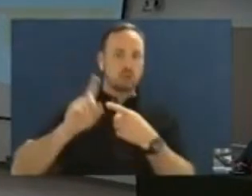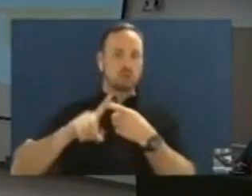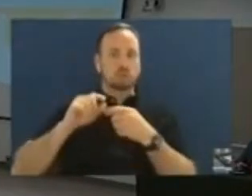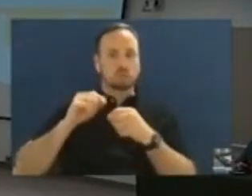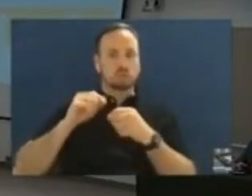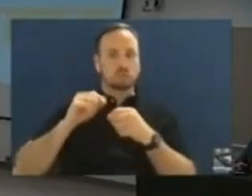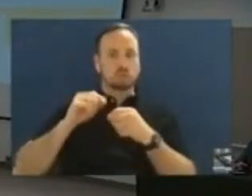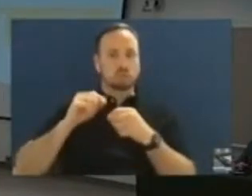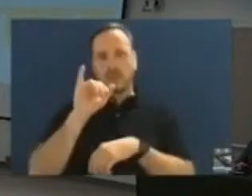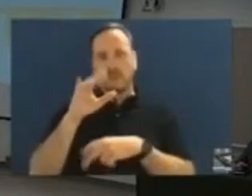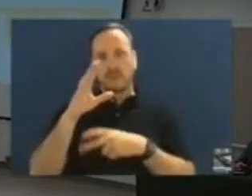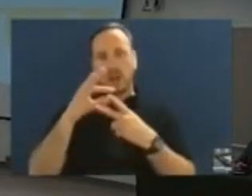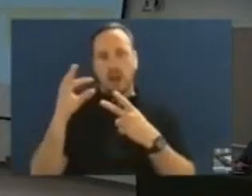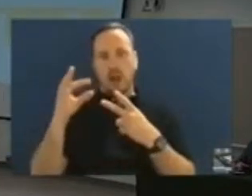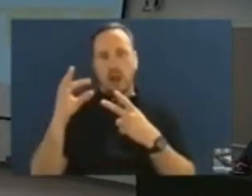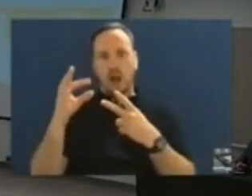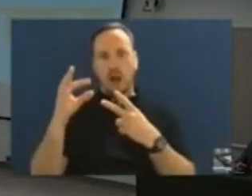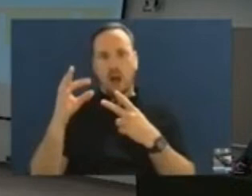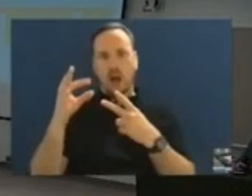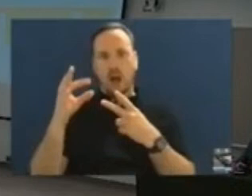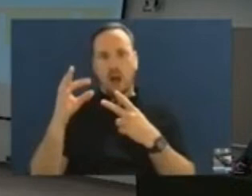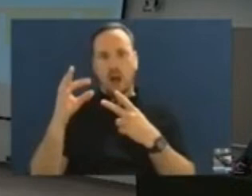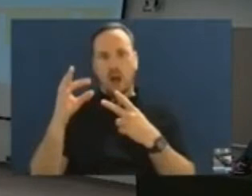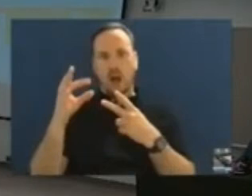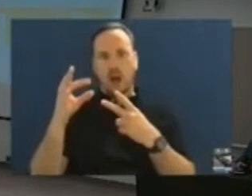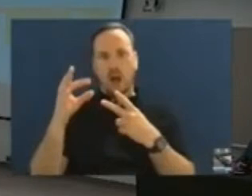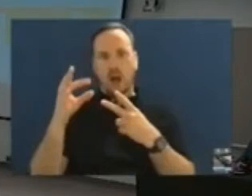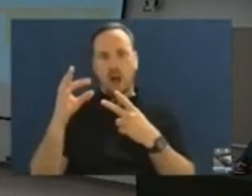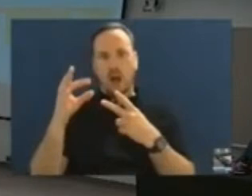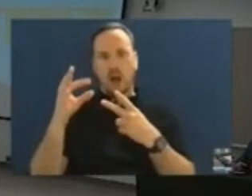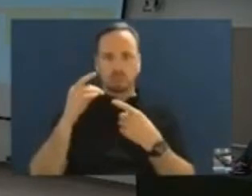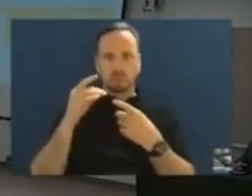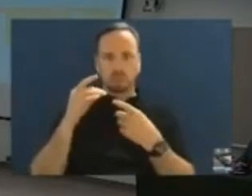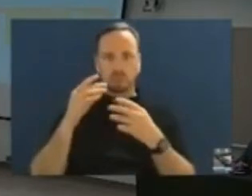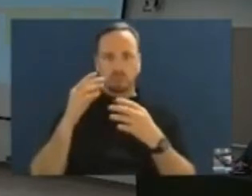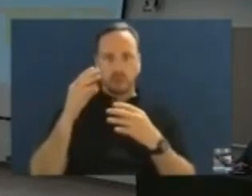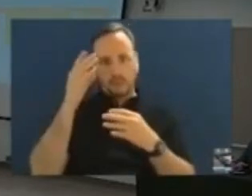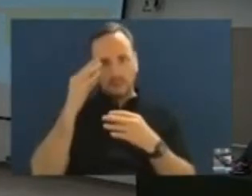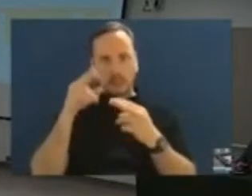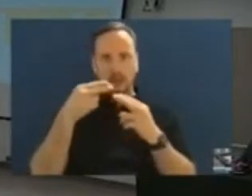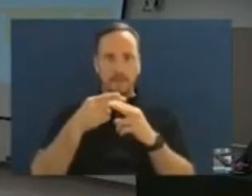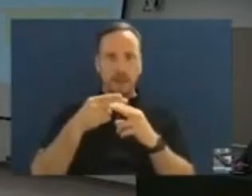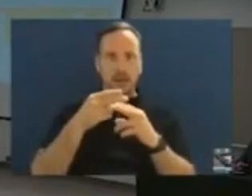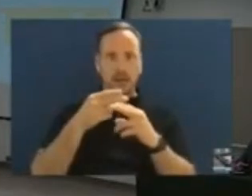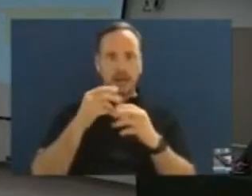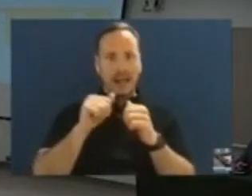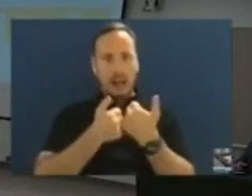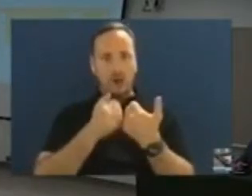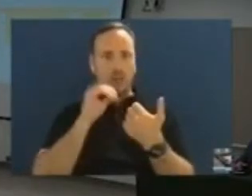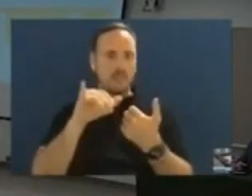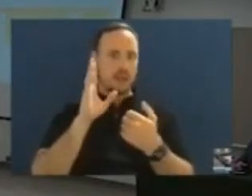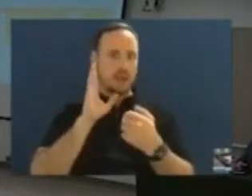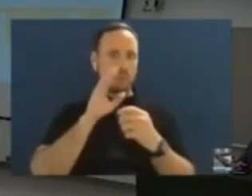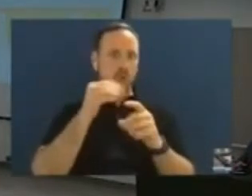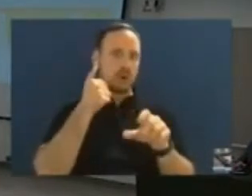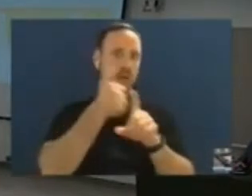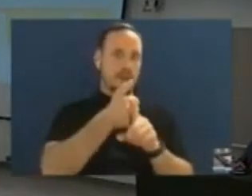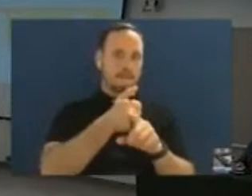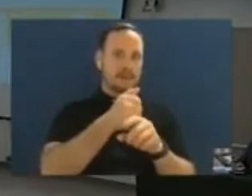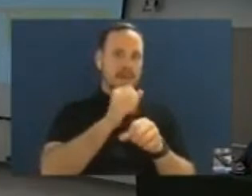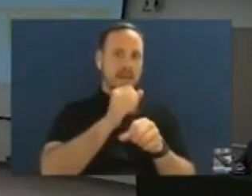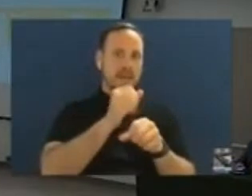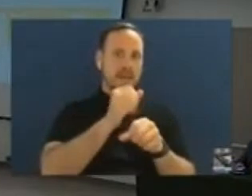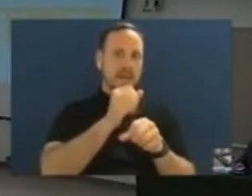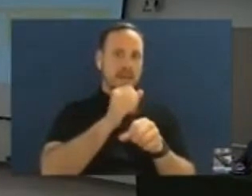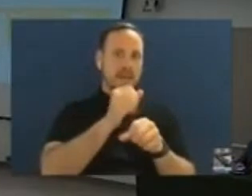available, to think through how minimally our employees could be impacted. You know, we many times don't think about